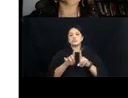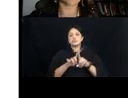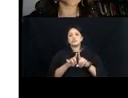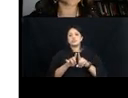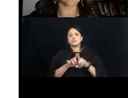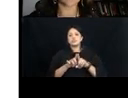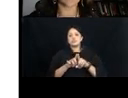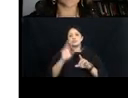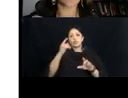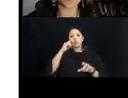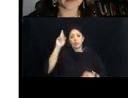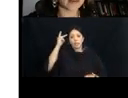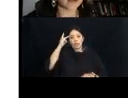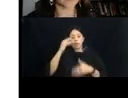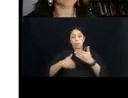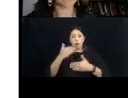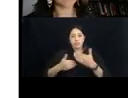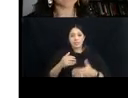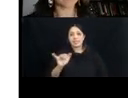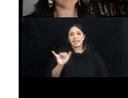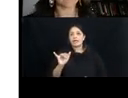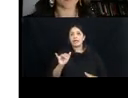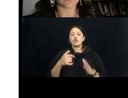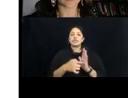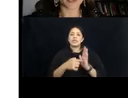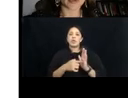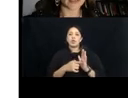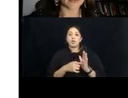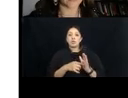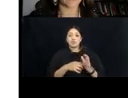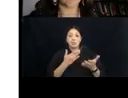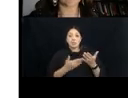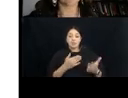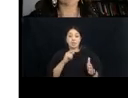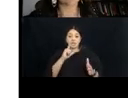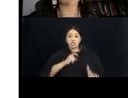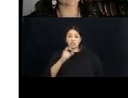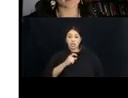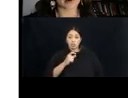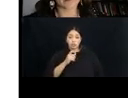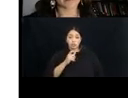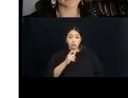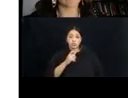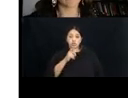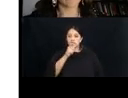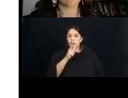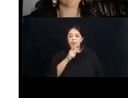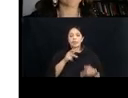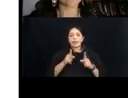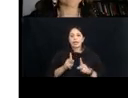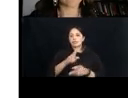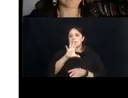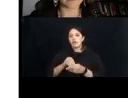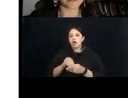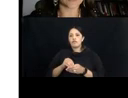as far as jury, not being allowed to be involved in a jury because of the specific requirements of having